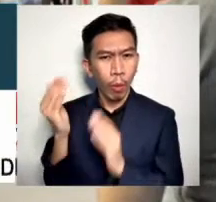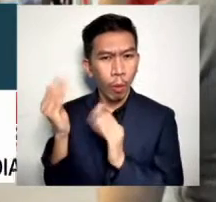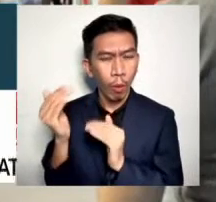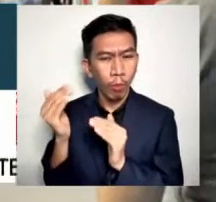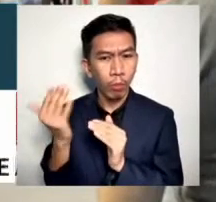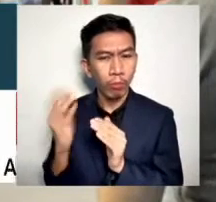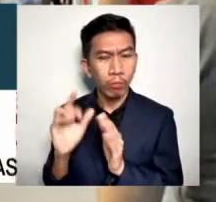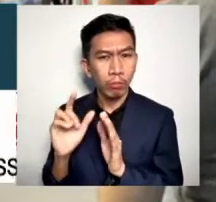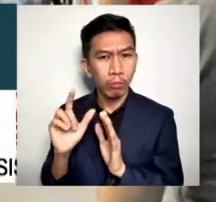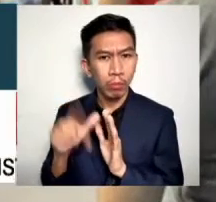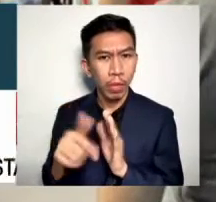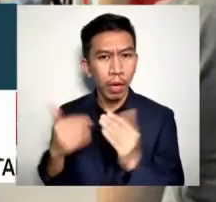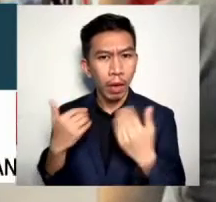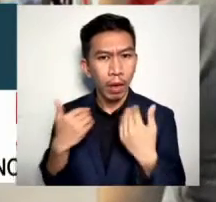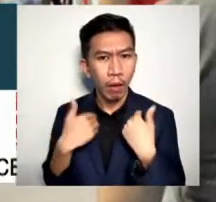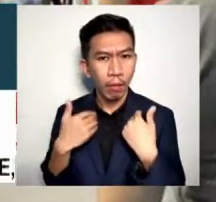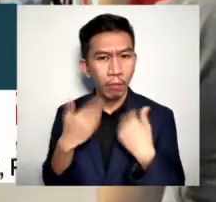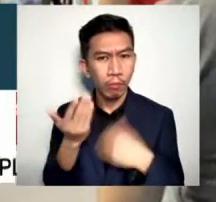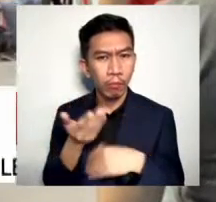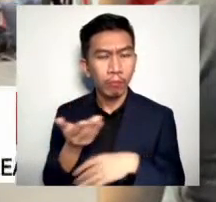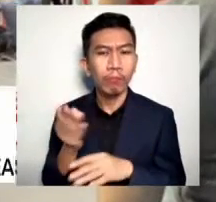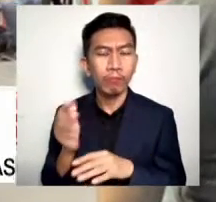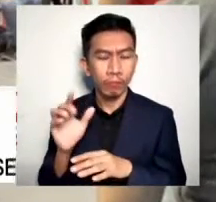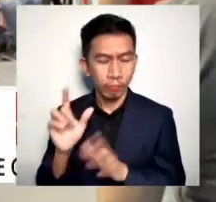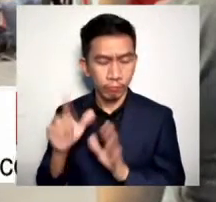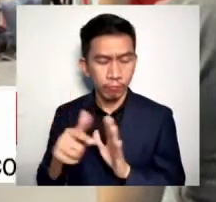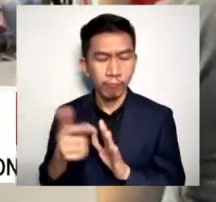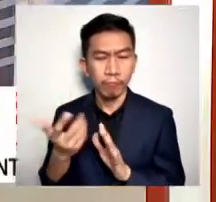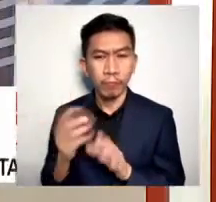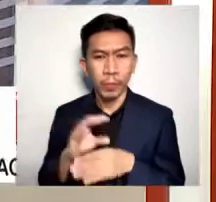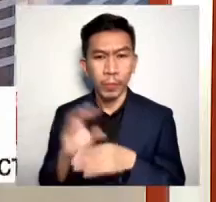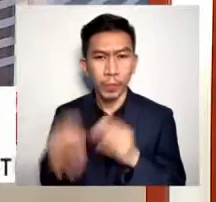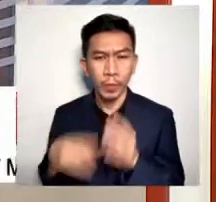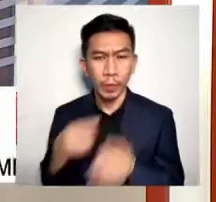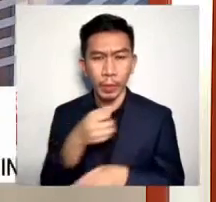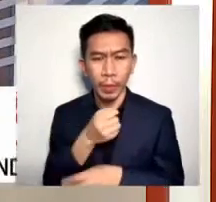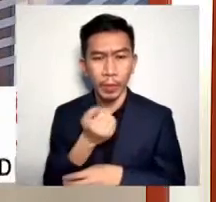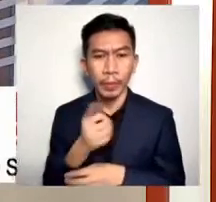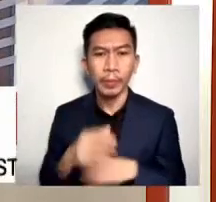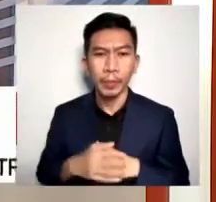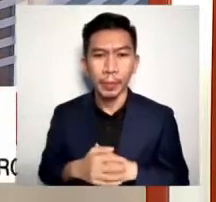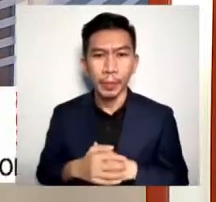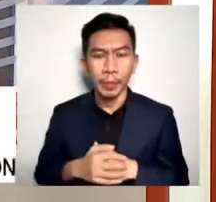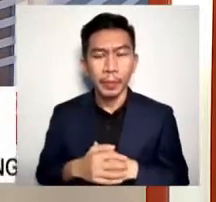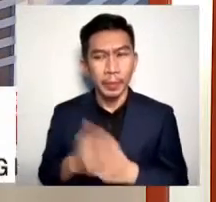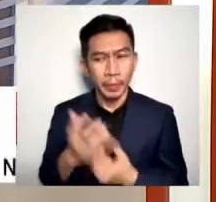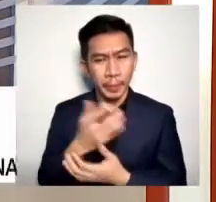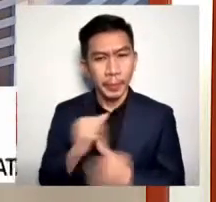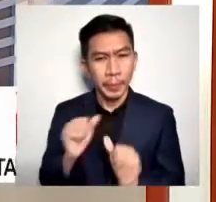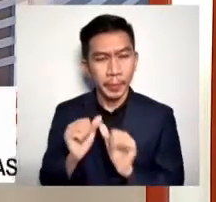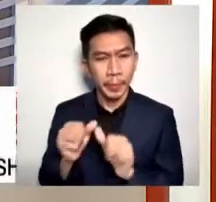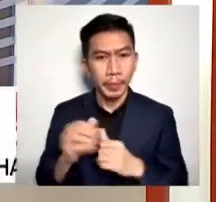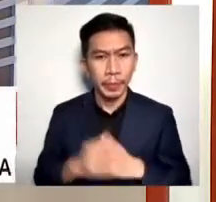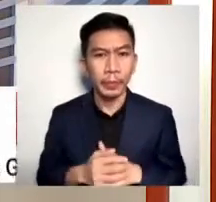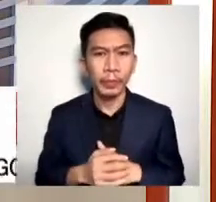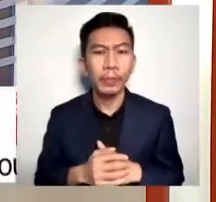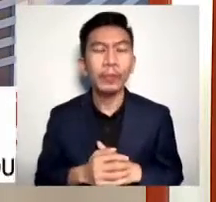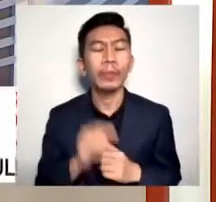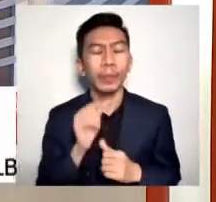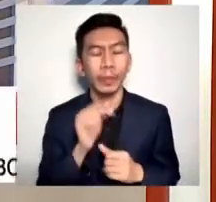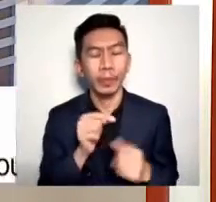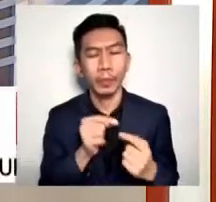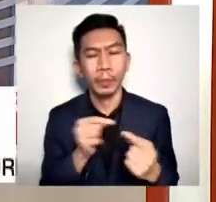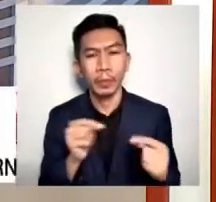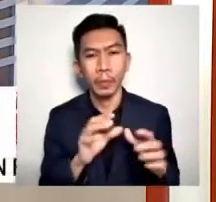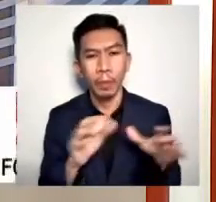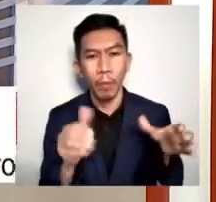be on our succeeding newscast. Angel Movido there. Thanks again. Keep safe. Now for the Philippines' opposition party, Vice President Lenny